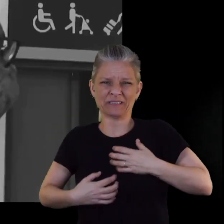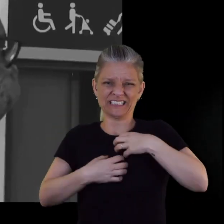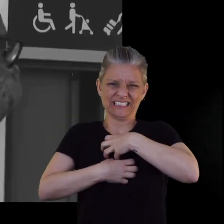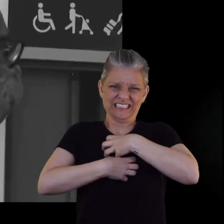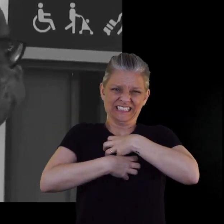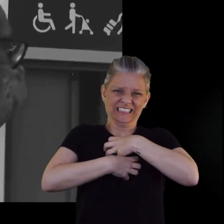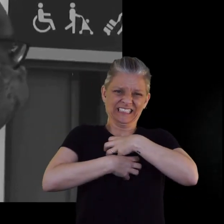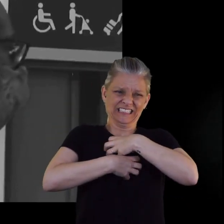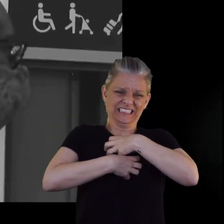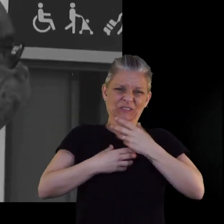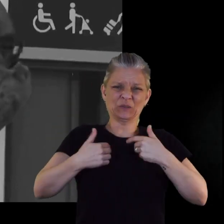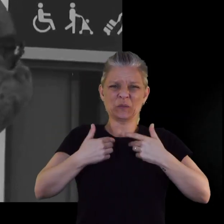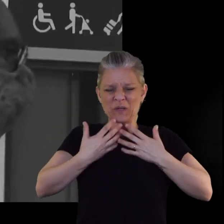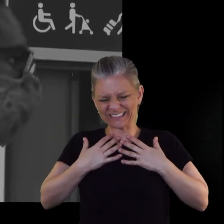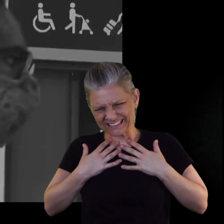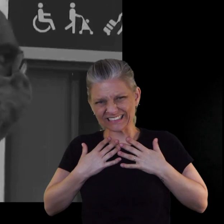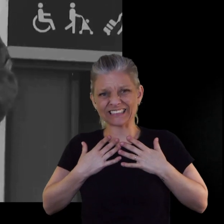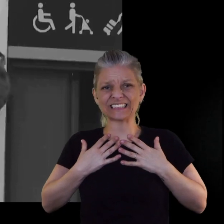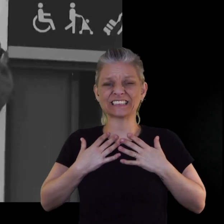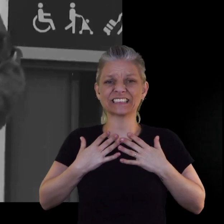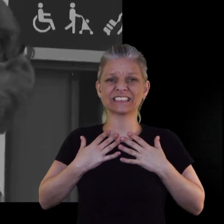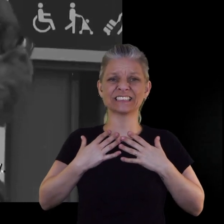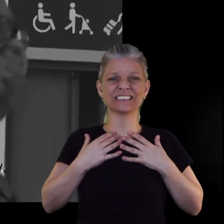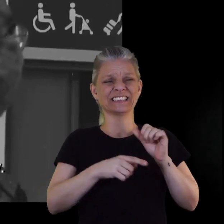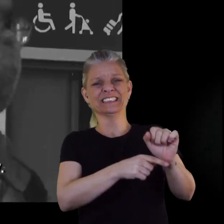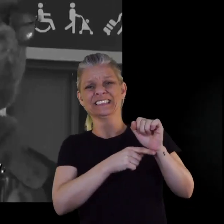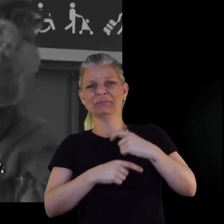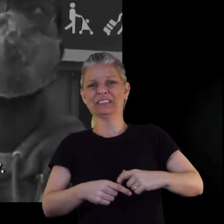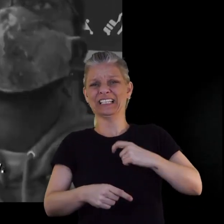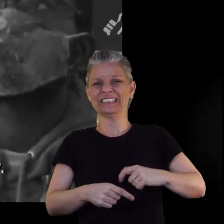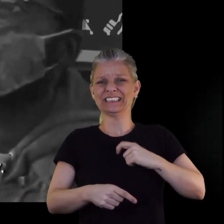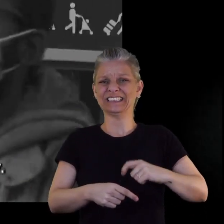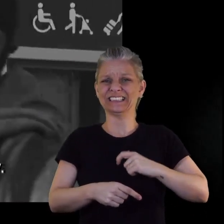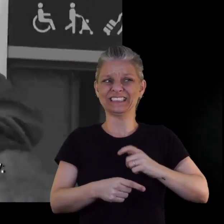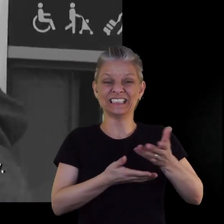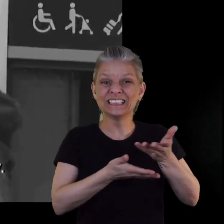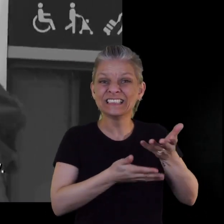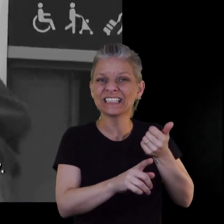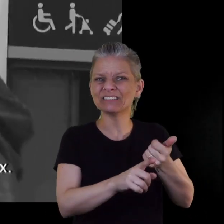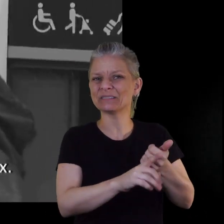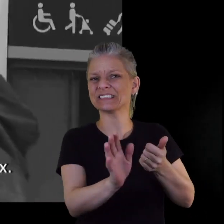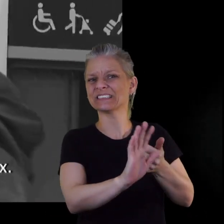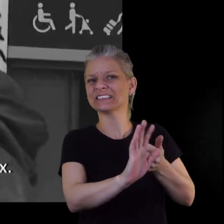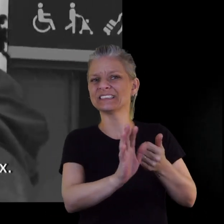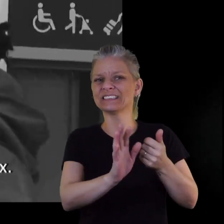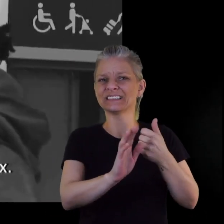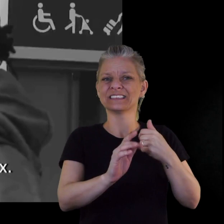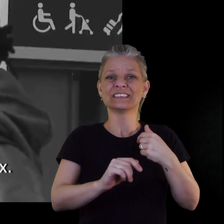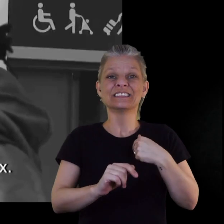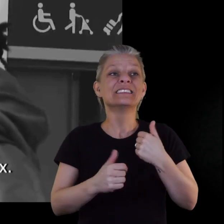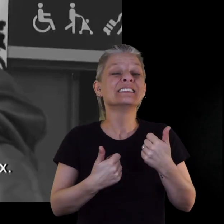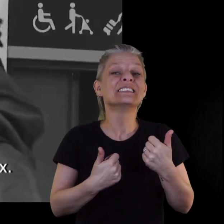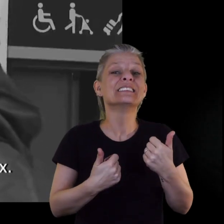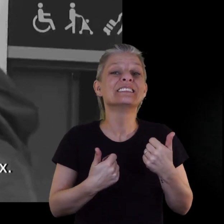chest. Avoidant personality, even in therapy. I hide behind my nicety, cause kindness is heavy. I small talk